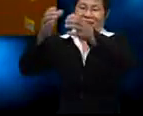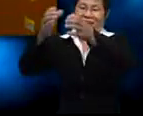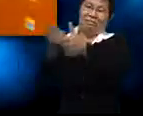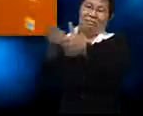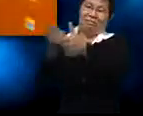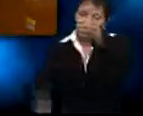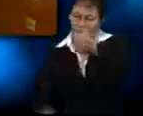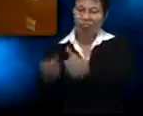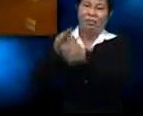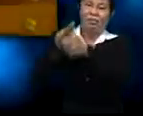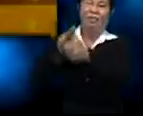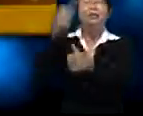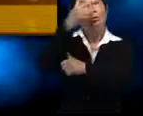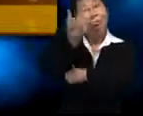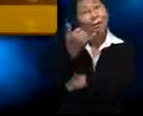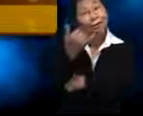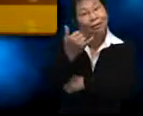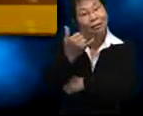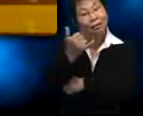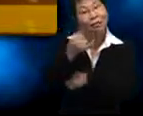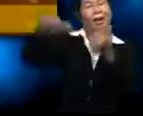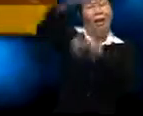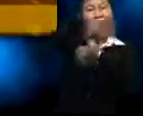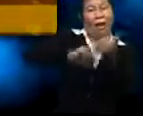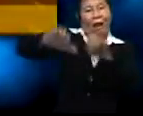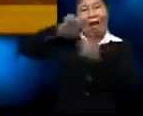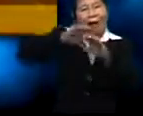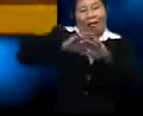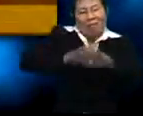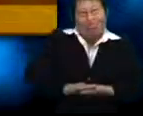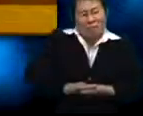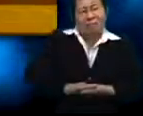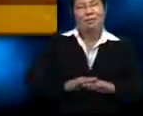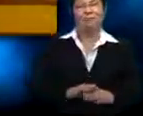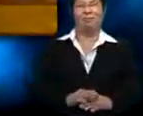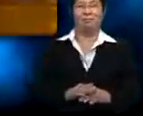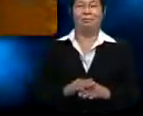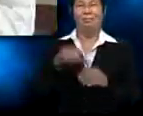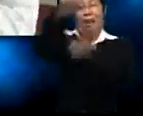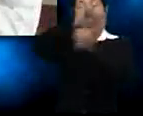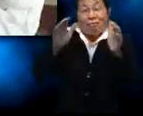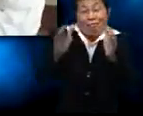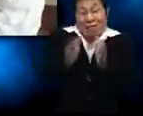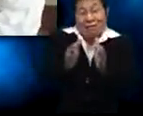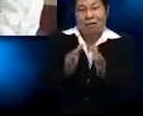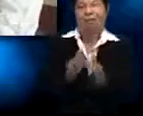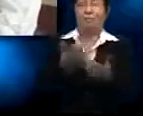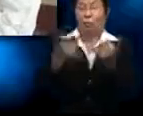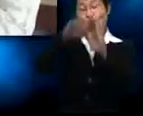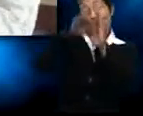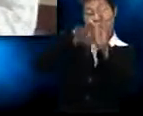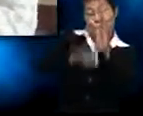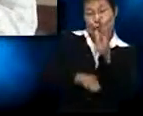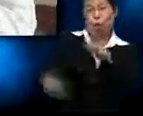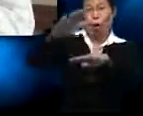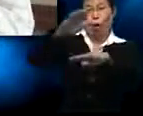Container. Now this is due to air resistance. Let's see if we reduce the air resistance